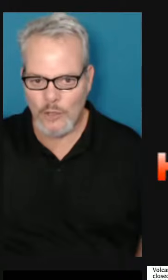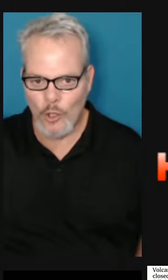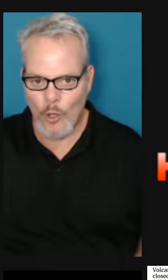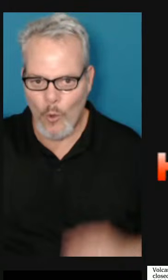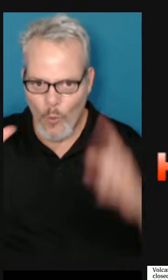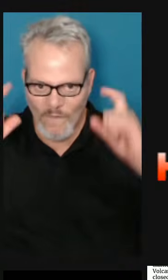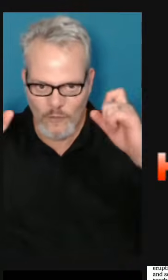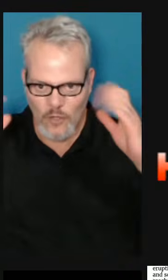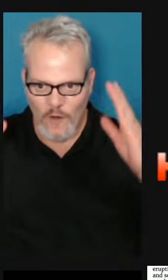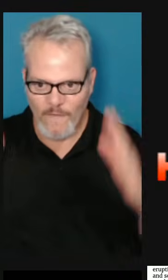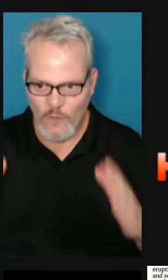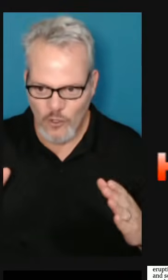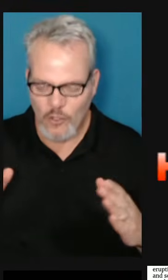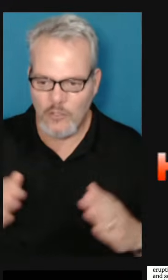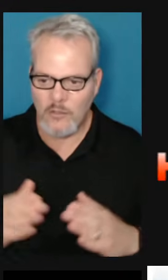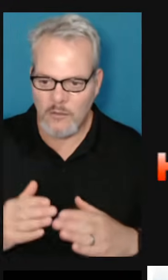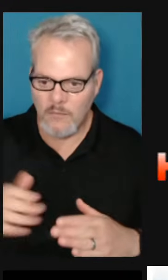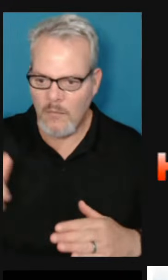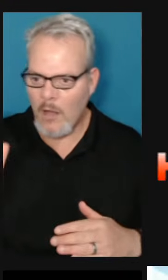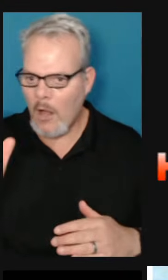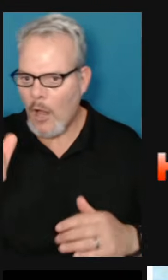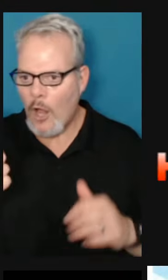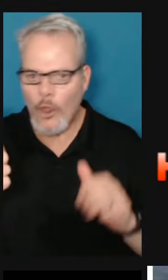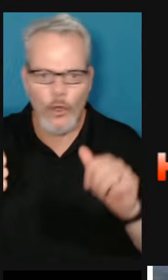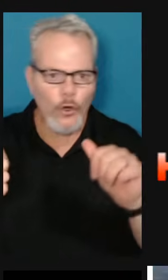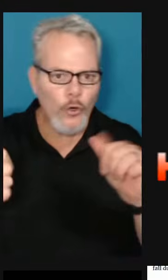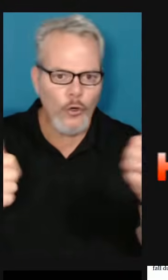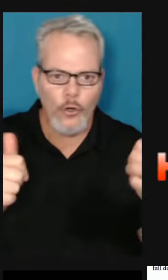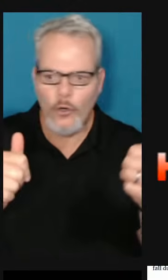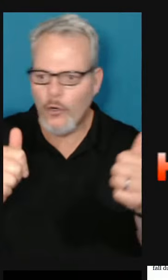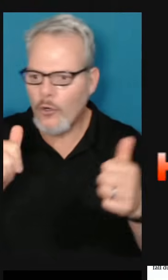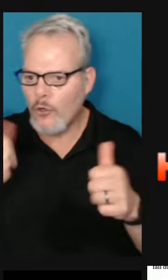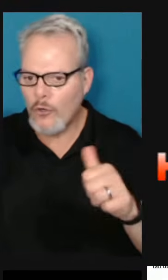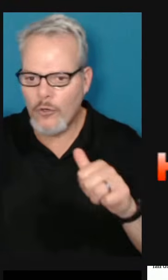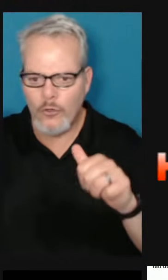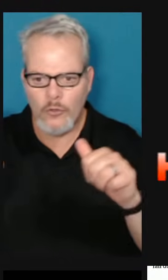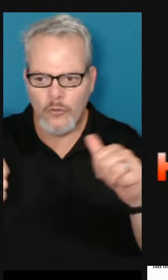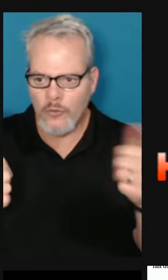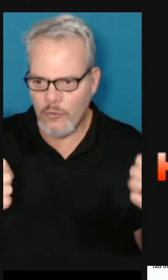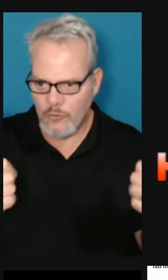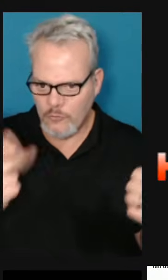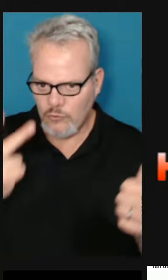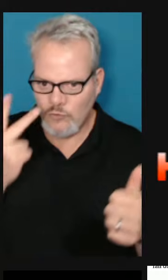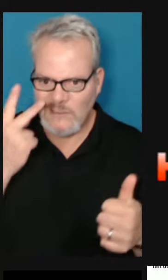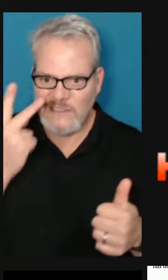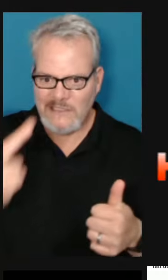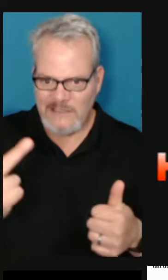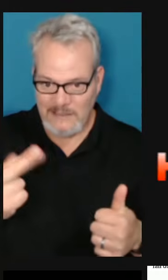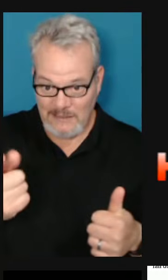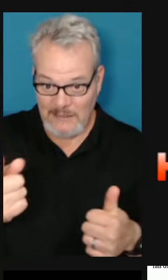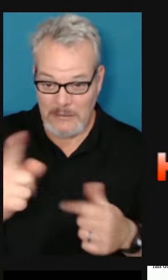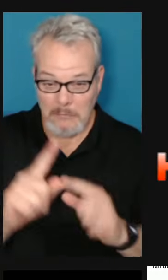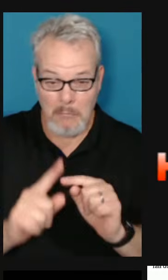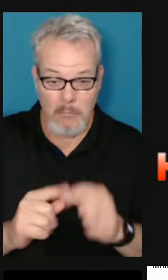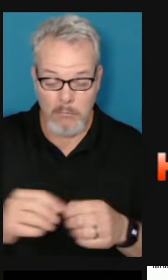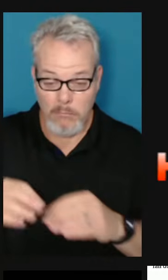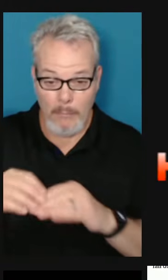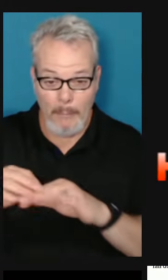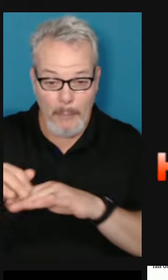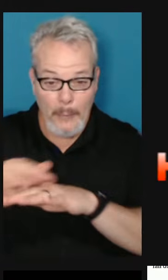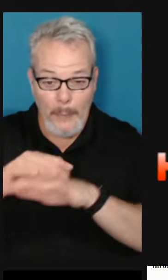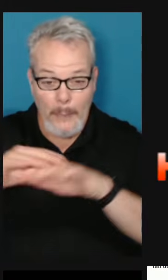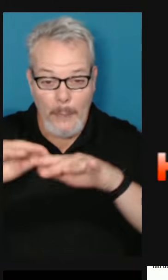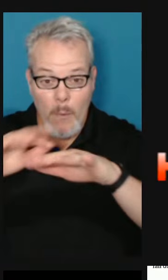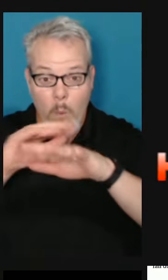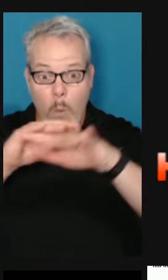And some other views here. Just not the right aspect ratio to show those, but you can see how high in the air that plume is getting there,